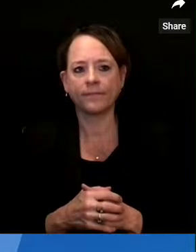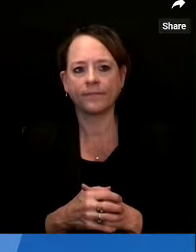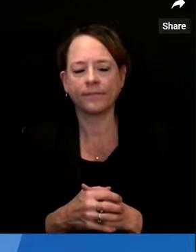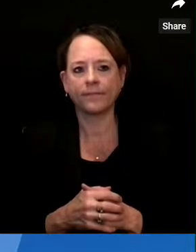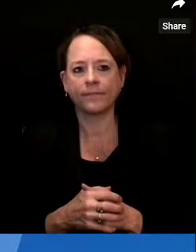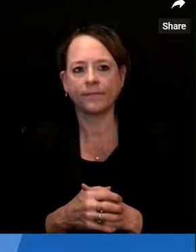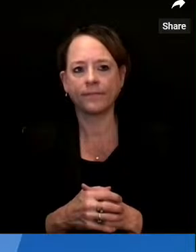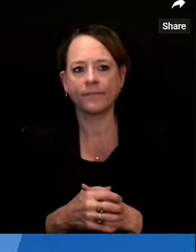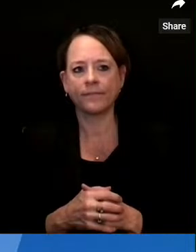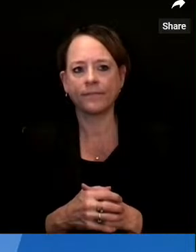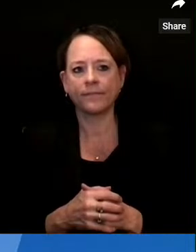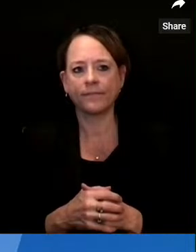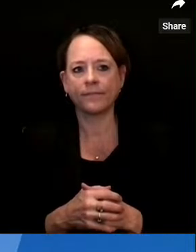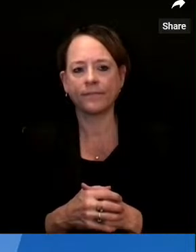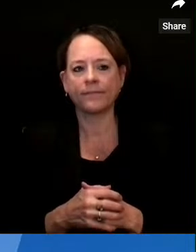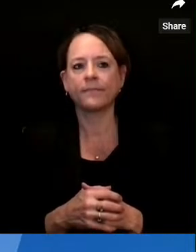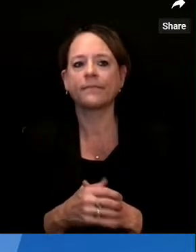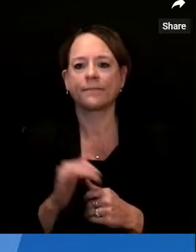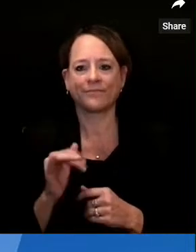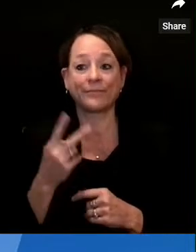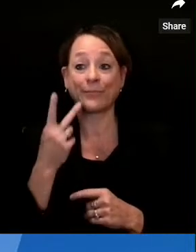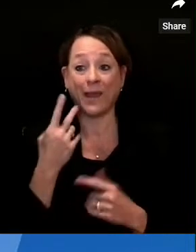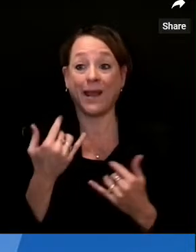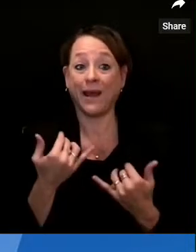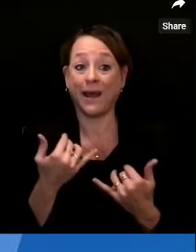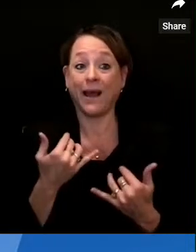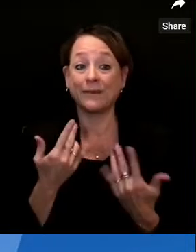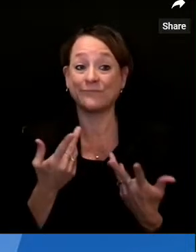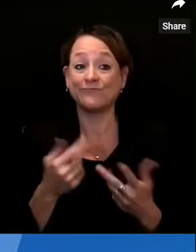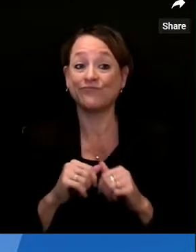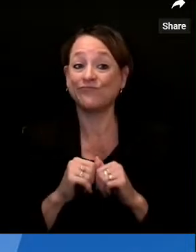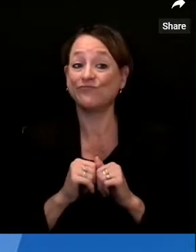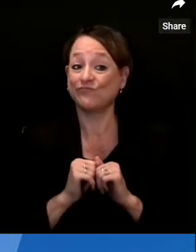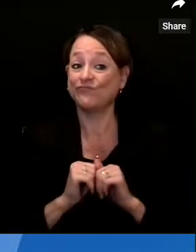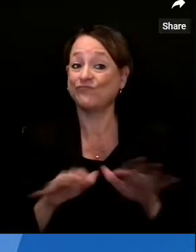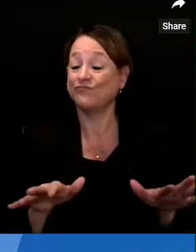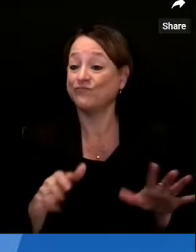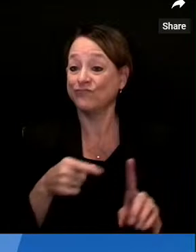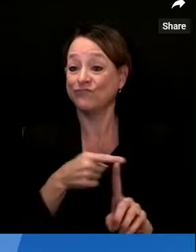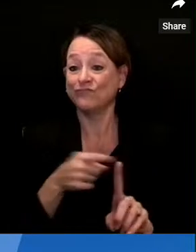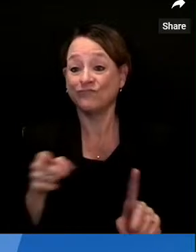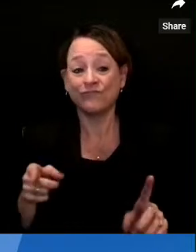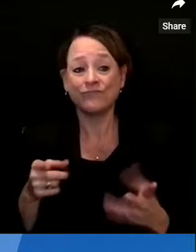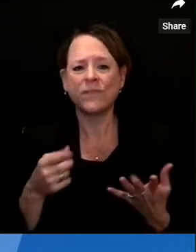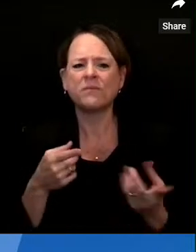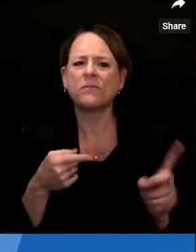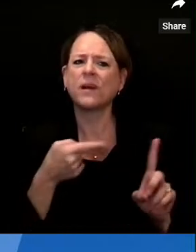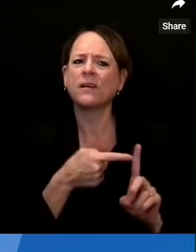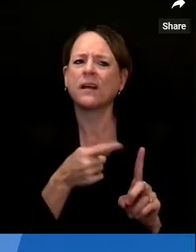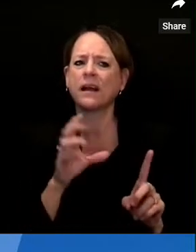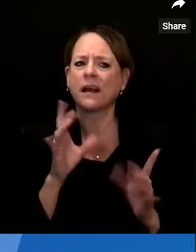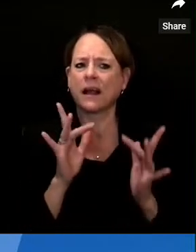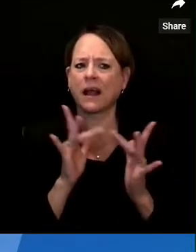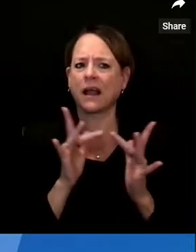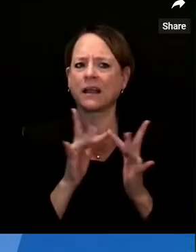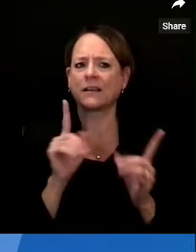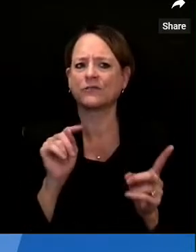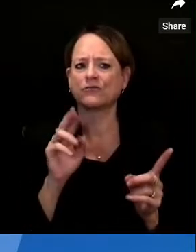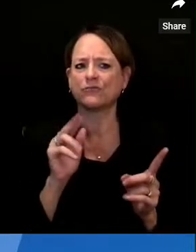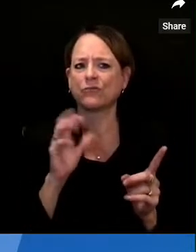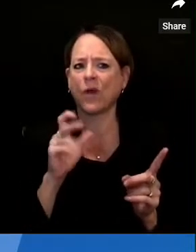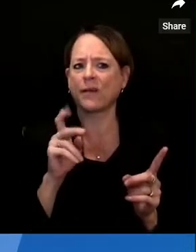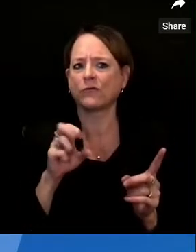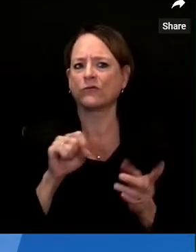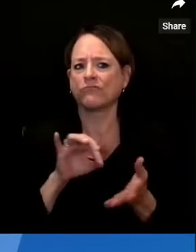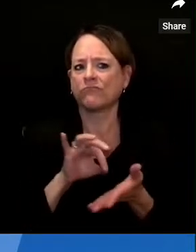contact tracers in Wisconsin right now? Do we have enough? Most of us aren't social distancing anymore, so kids are back in school. How has that